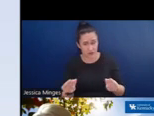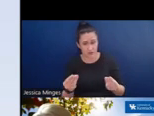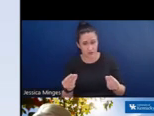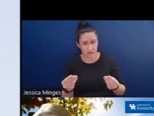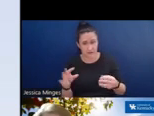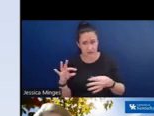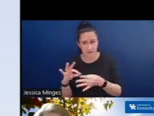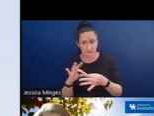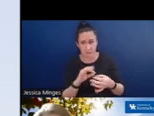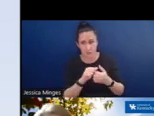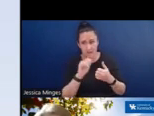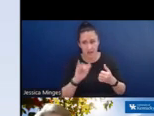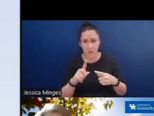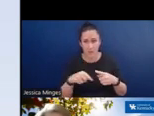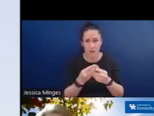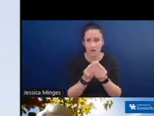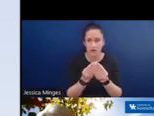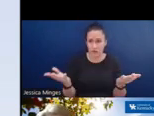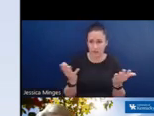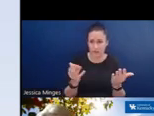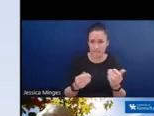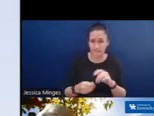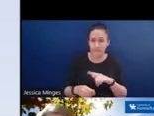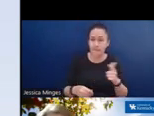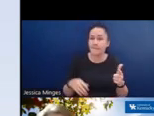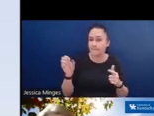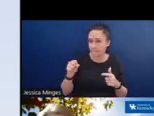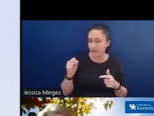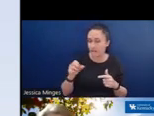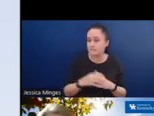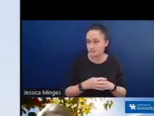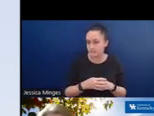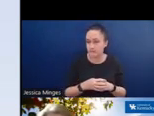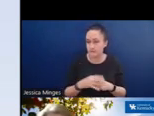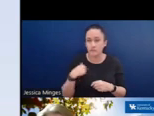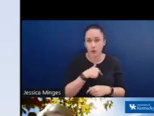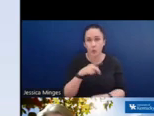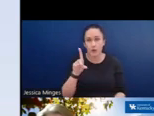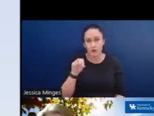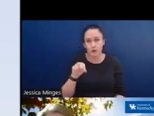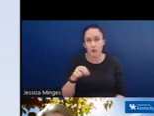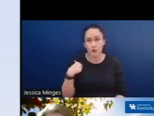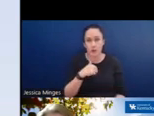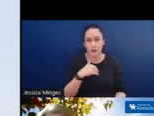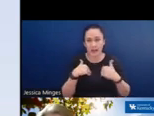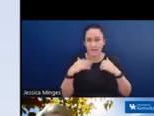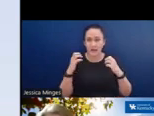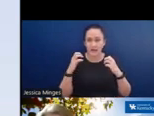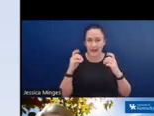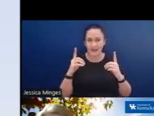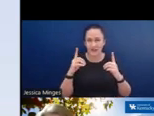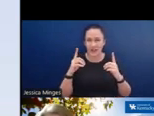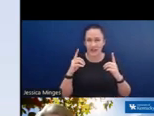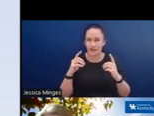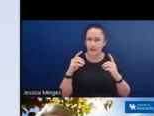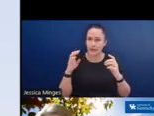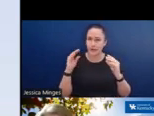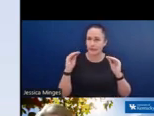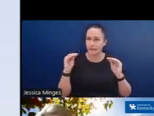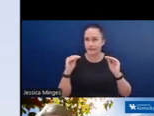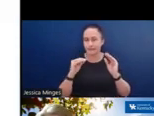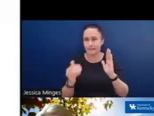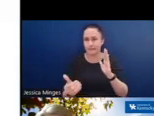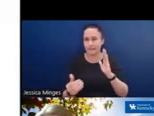with this when you distribute them? Yeah. Oh, thank you. Yes, we do. So we have an educational insert that goes with each of the